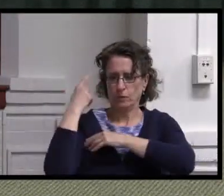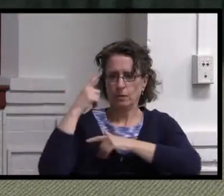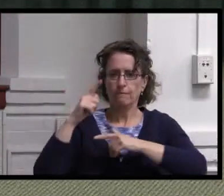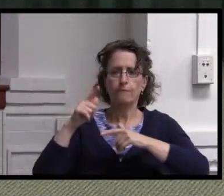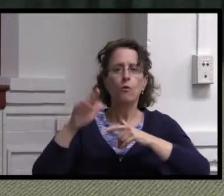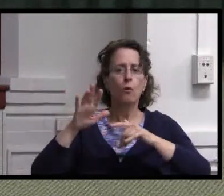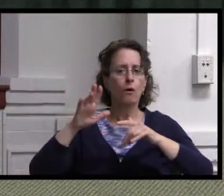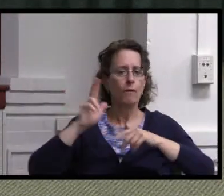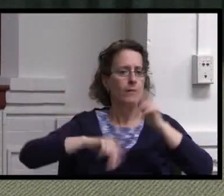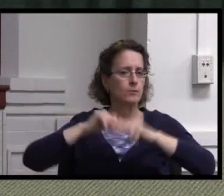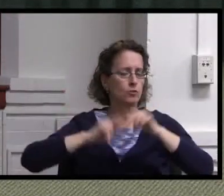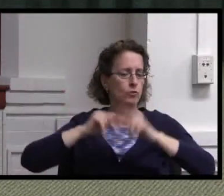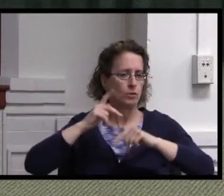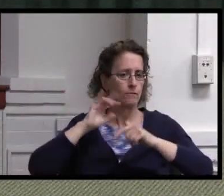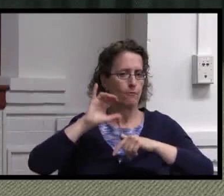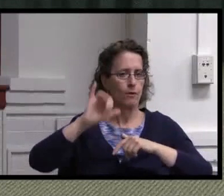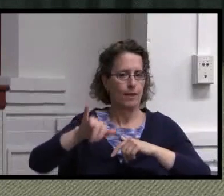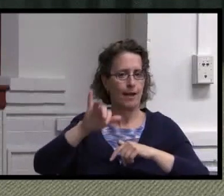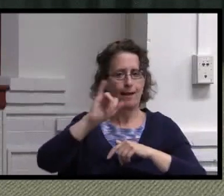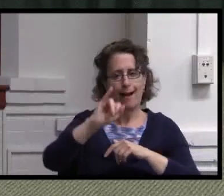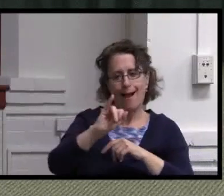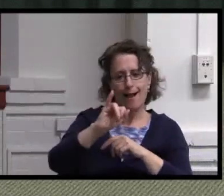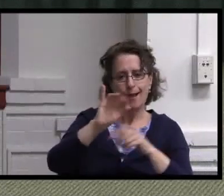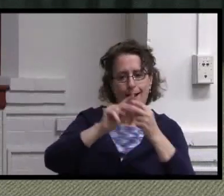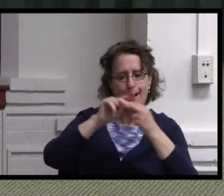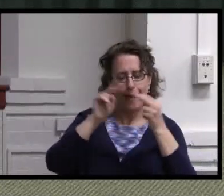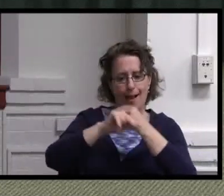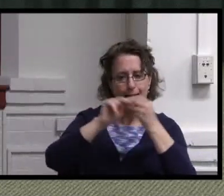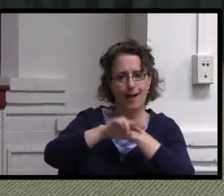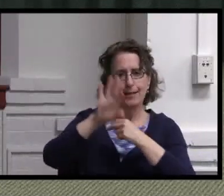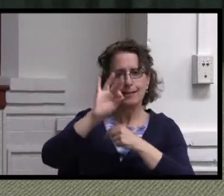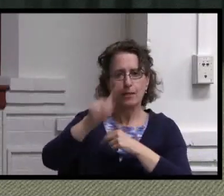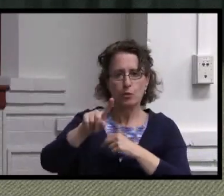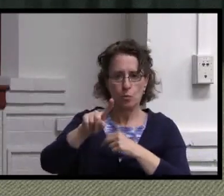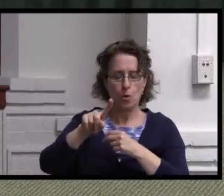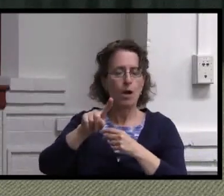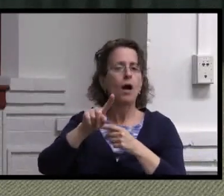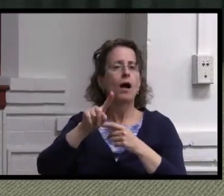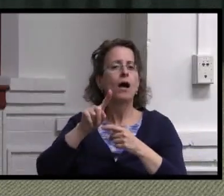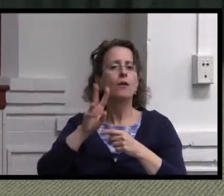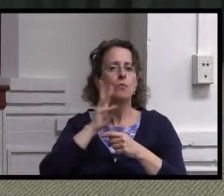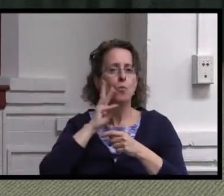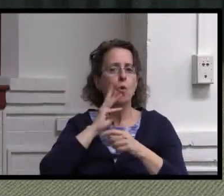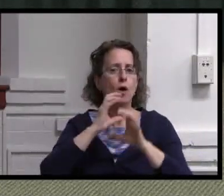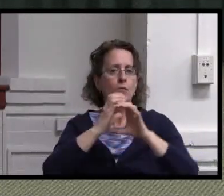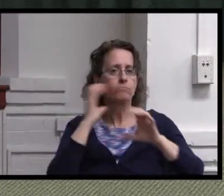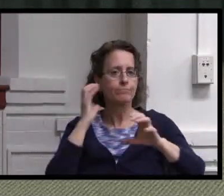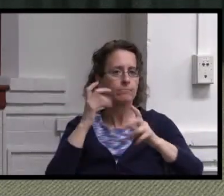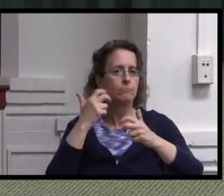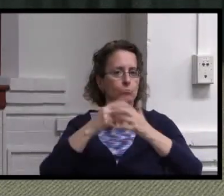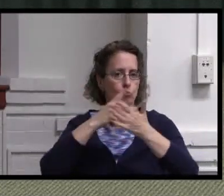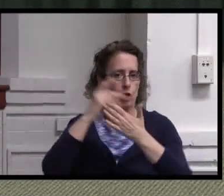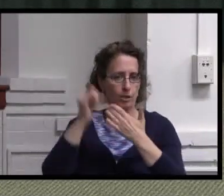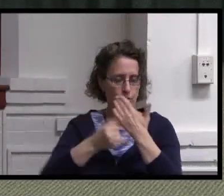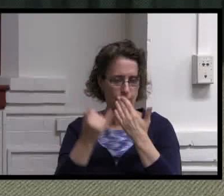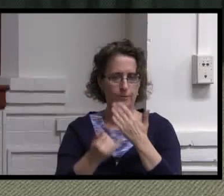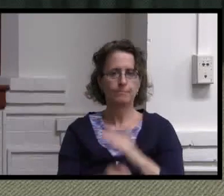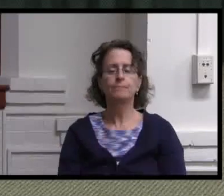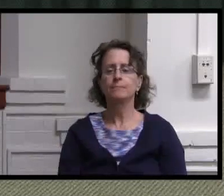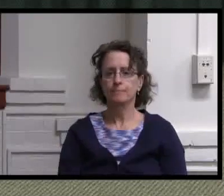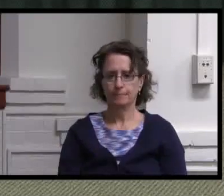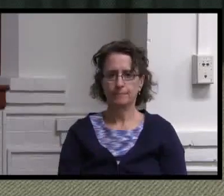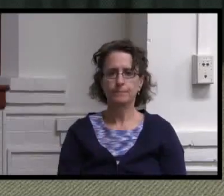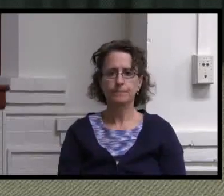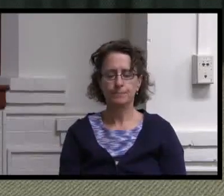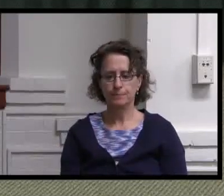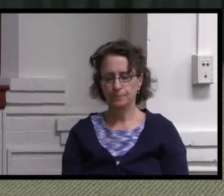I-91 water main project. Right, we have a motion to approve a construction services agreement in the amount of $32,300 with Dufresne